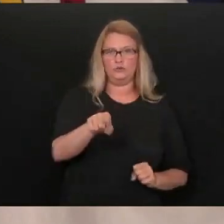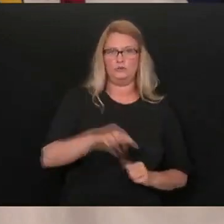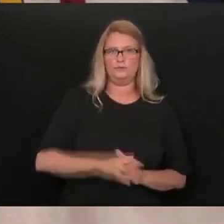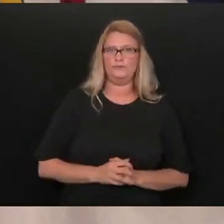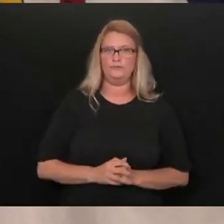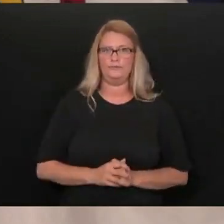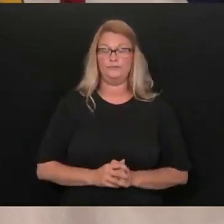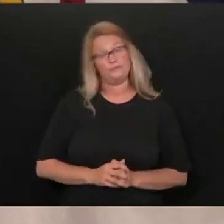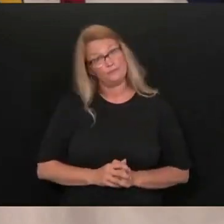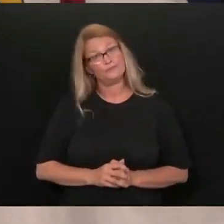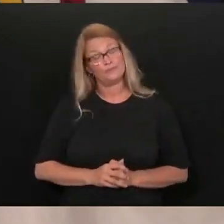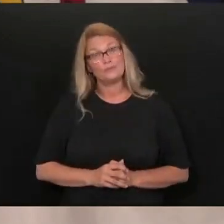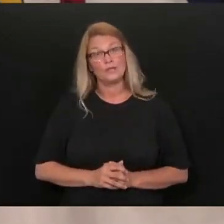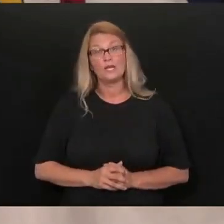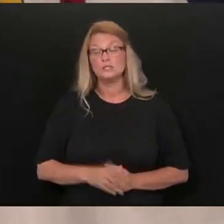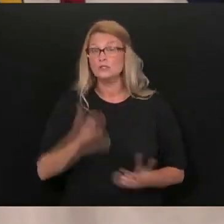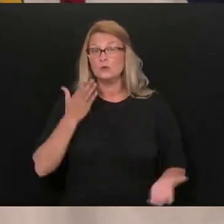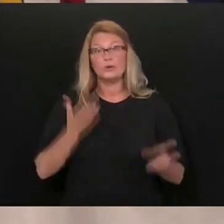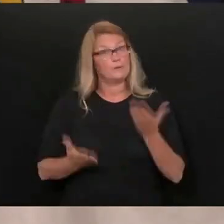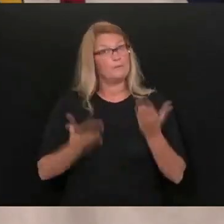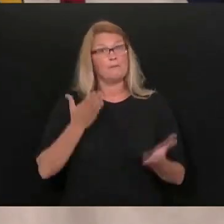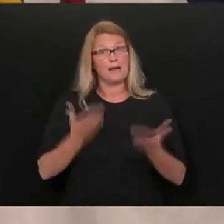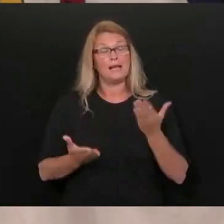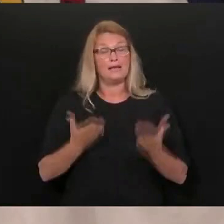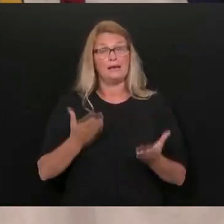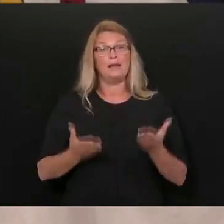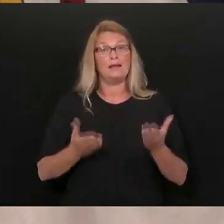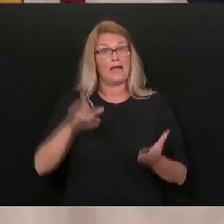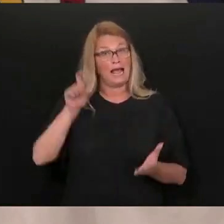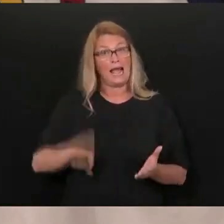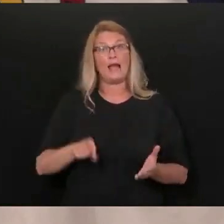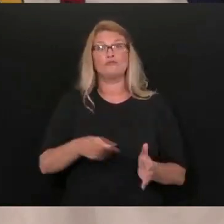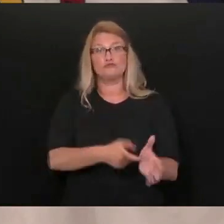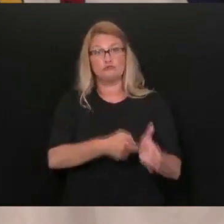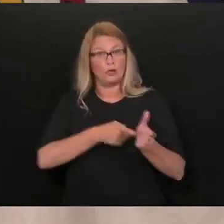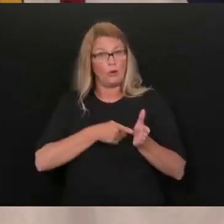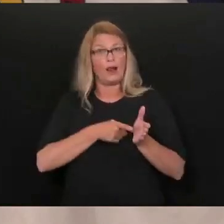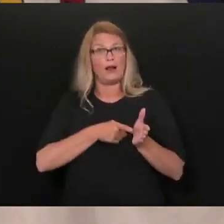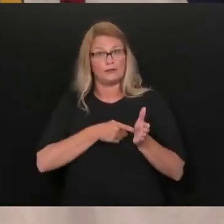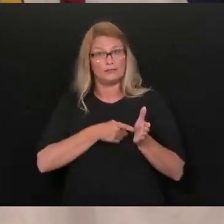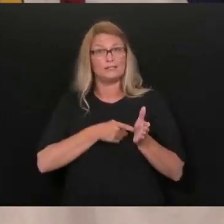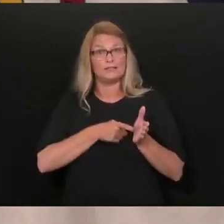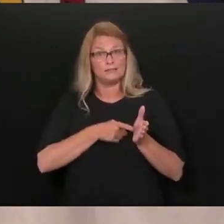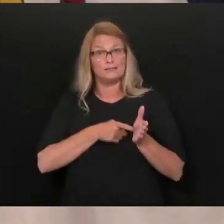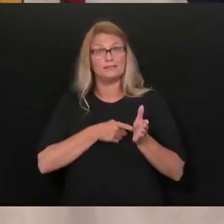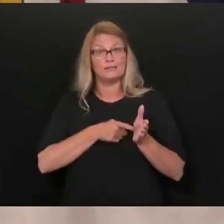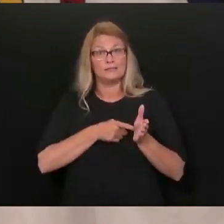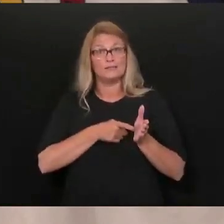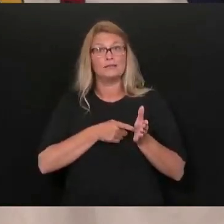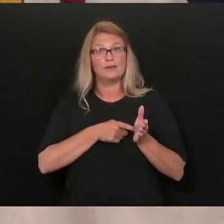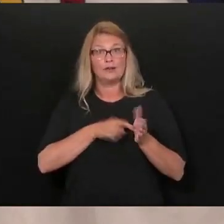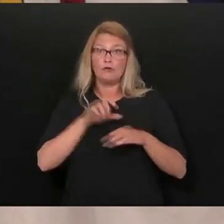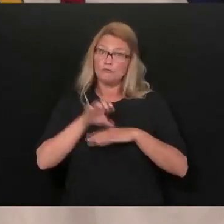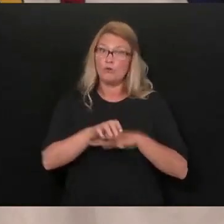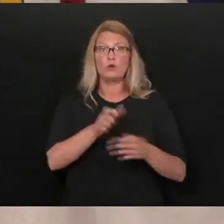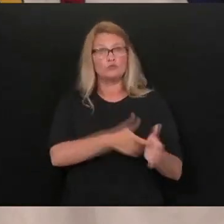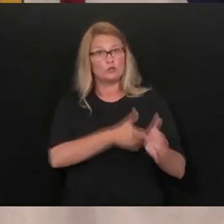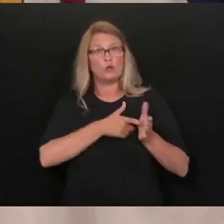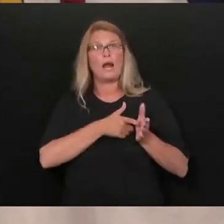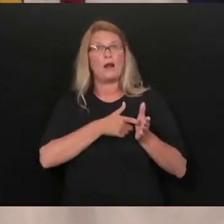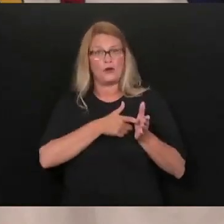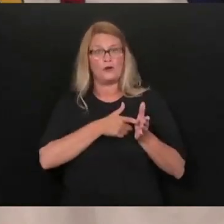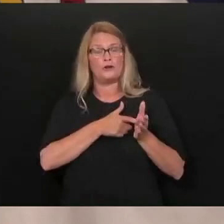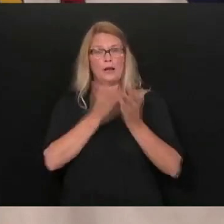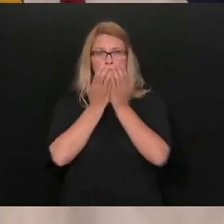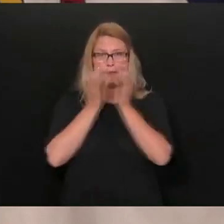day, we may very well have to go to mandatory masks in situations to where we